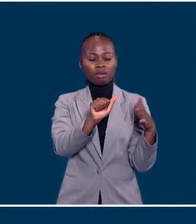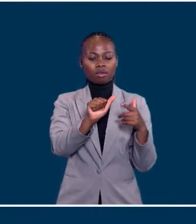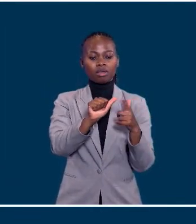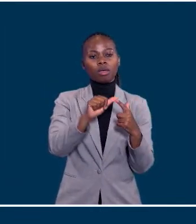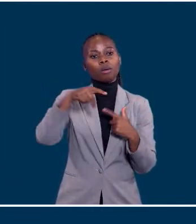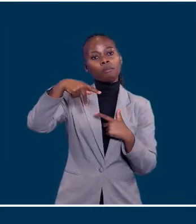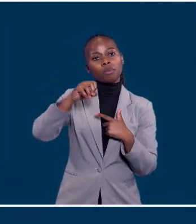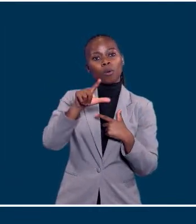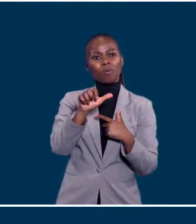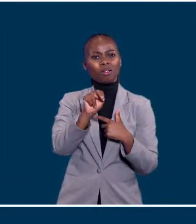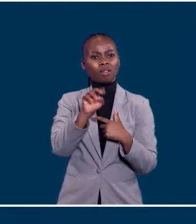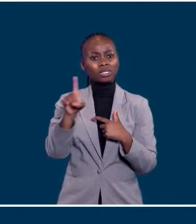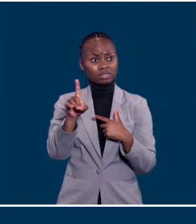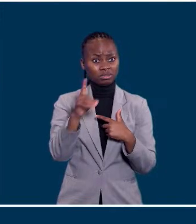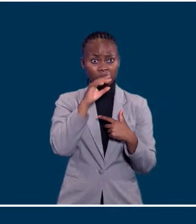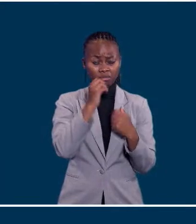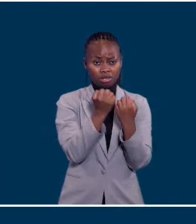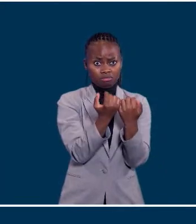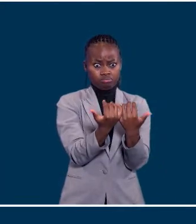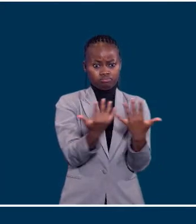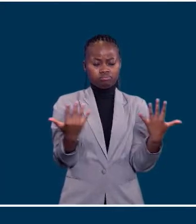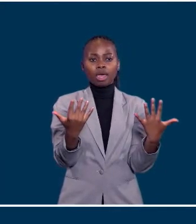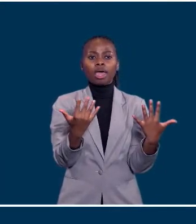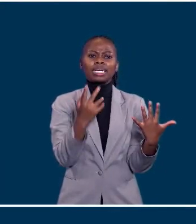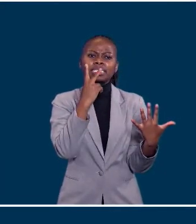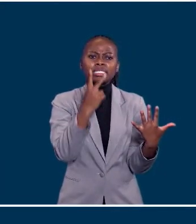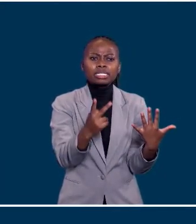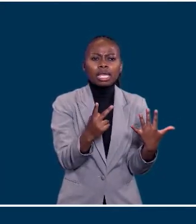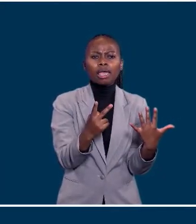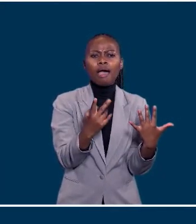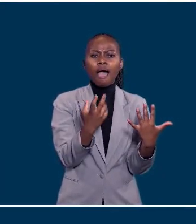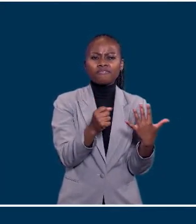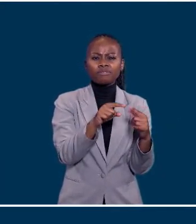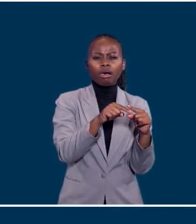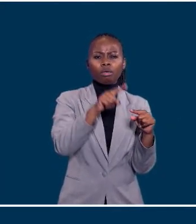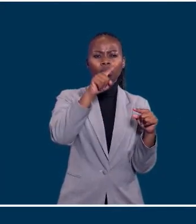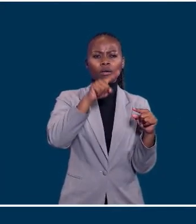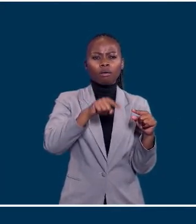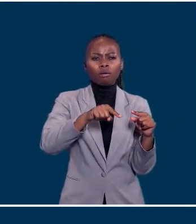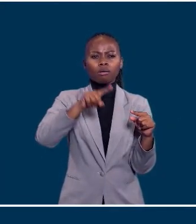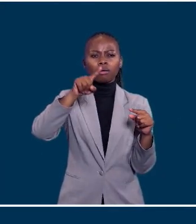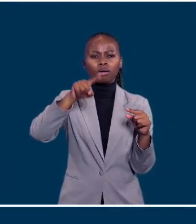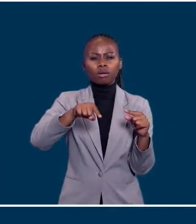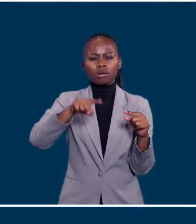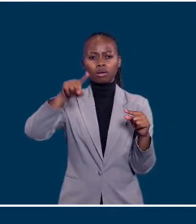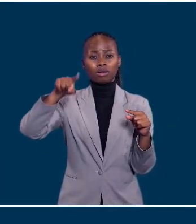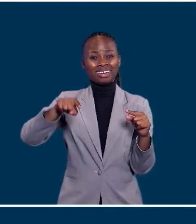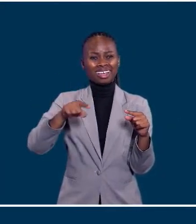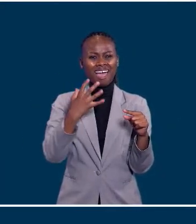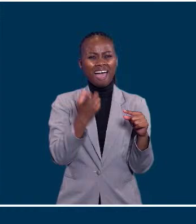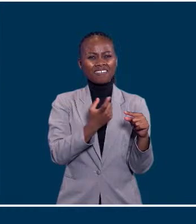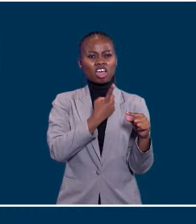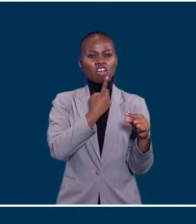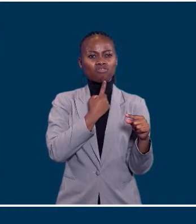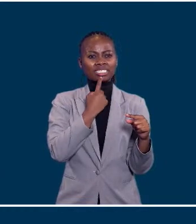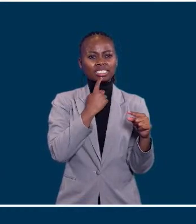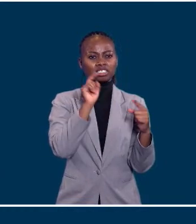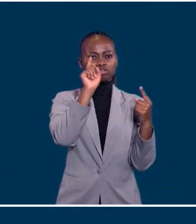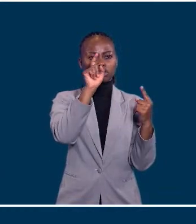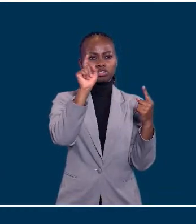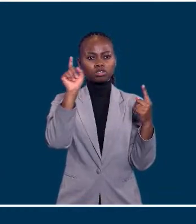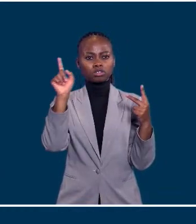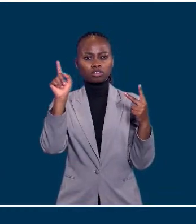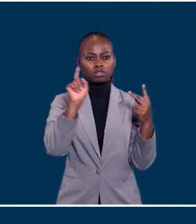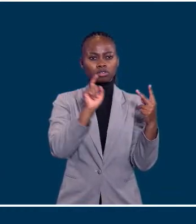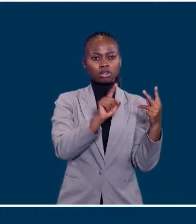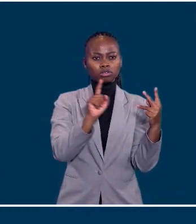is quite wide. The ex-ante real rate is still well above those ranges, which are those red dots, so that's where